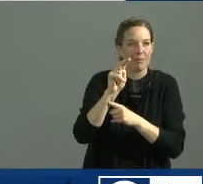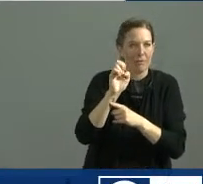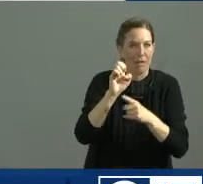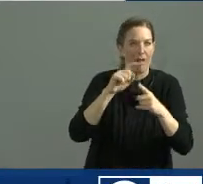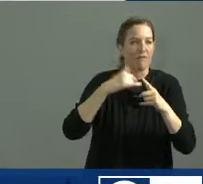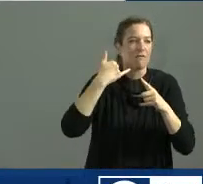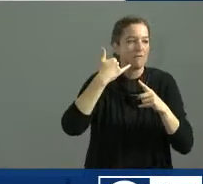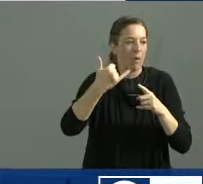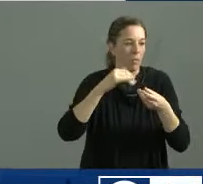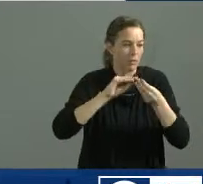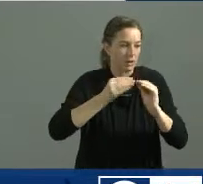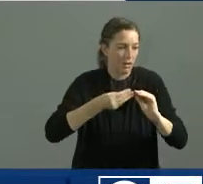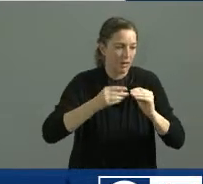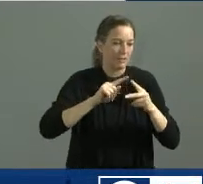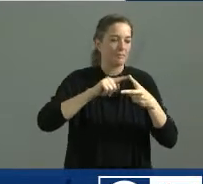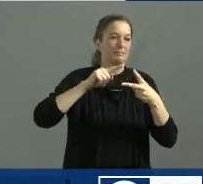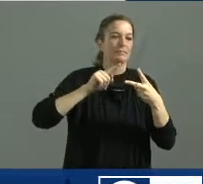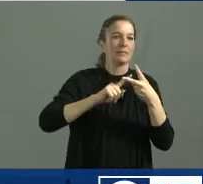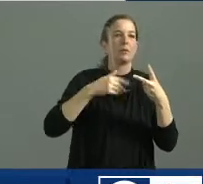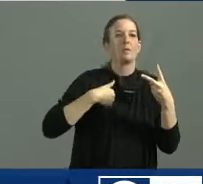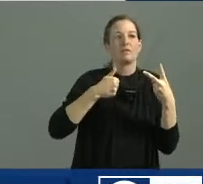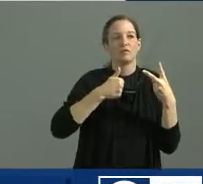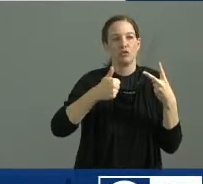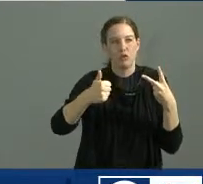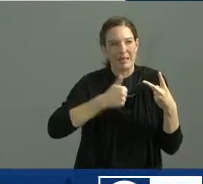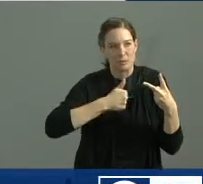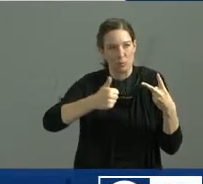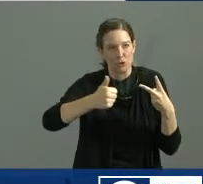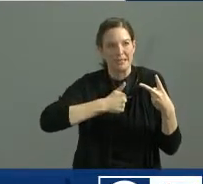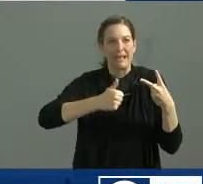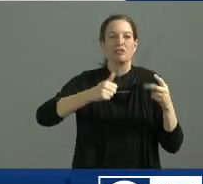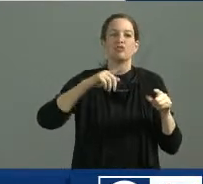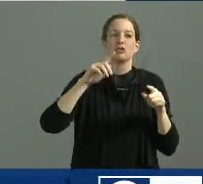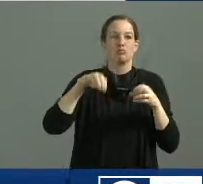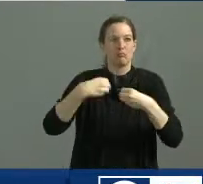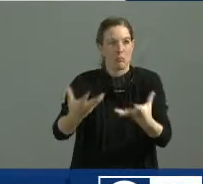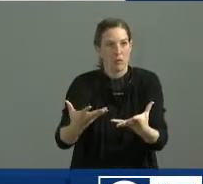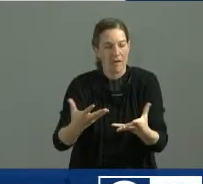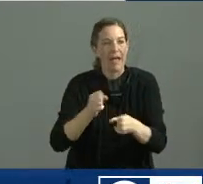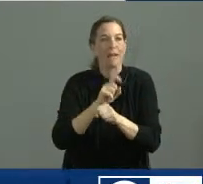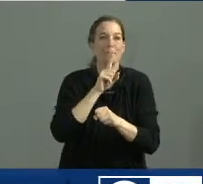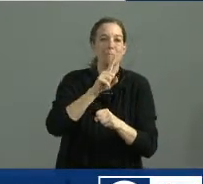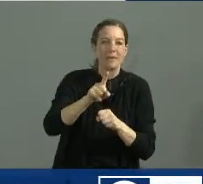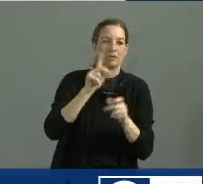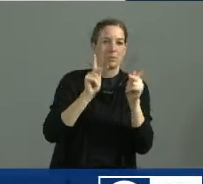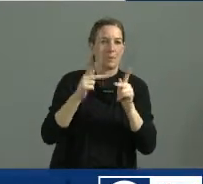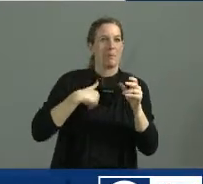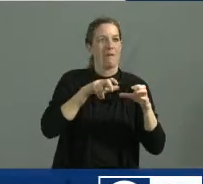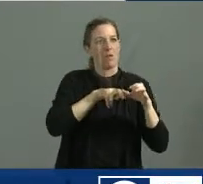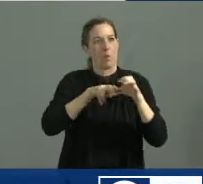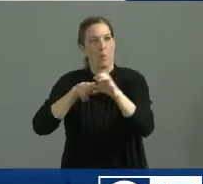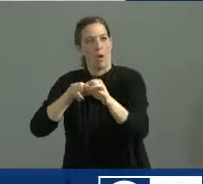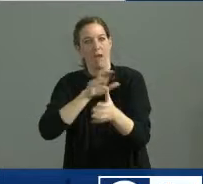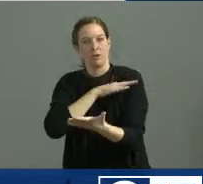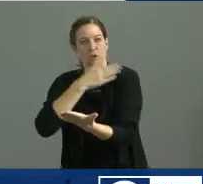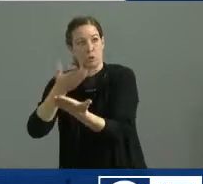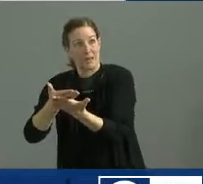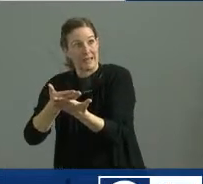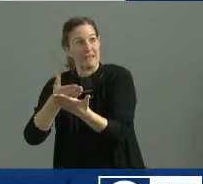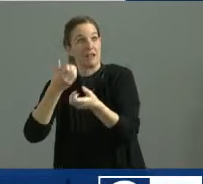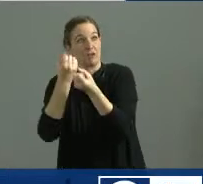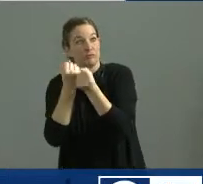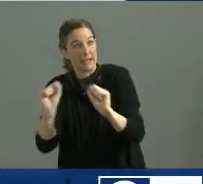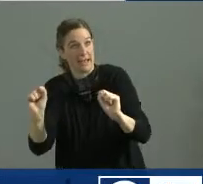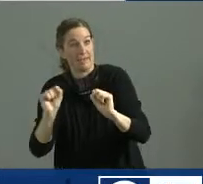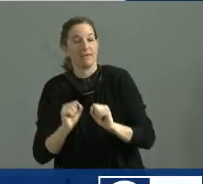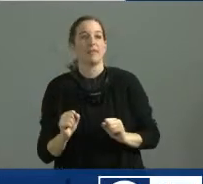transportation quickly to those sites or to get a person back home. So those are in licensed care facilities that